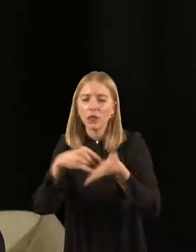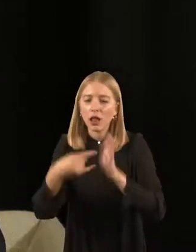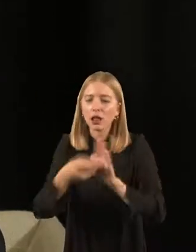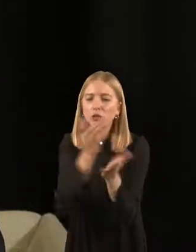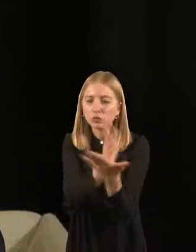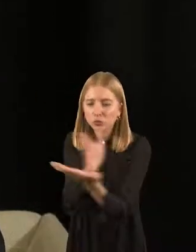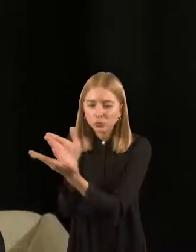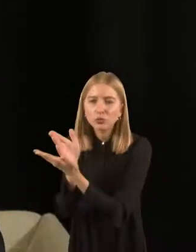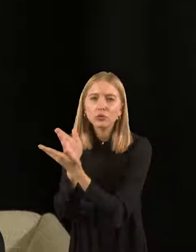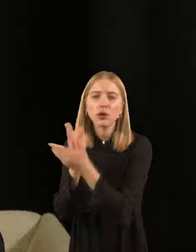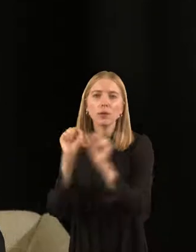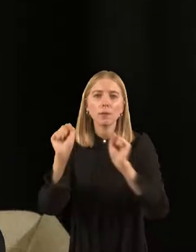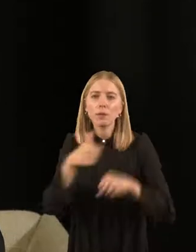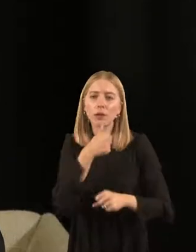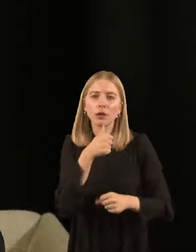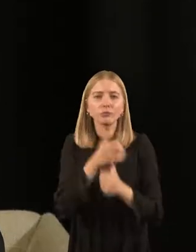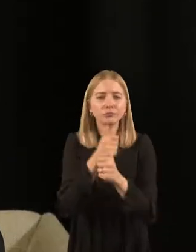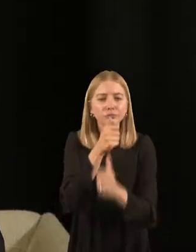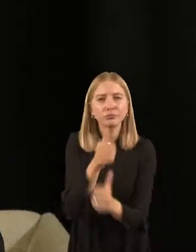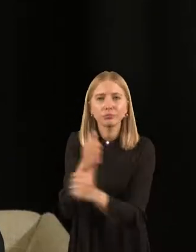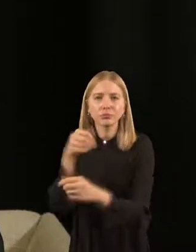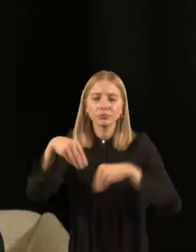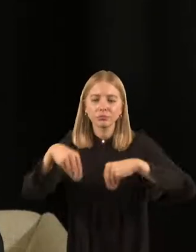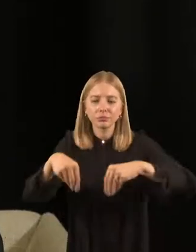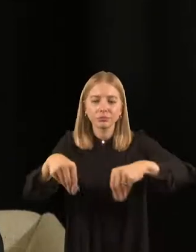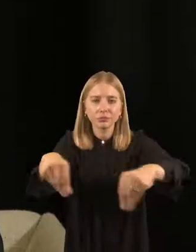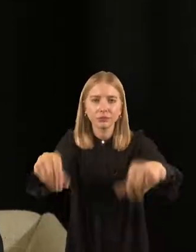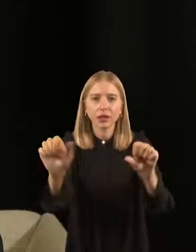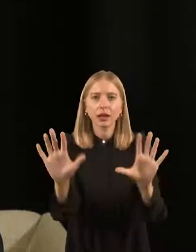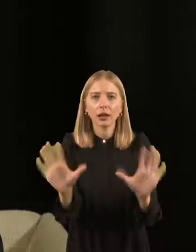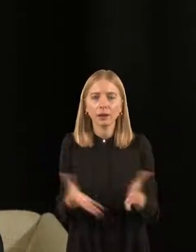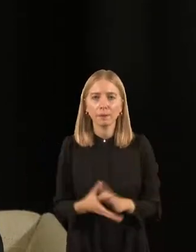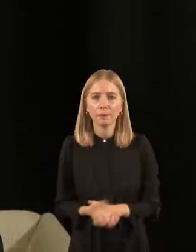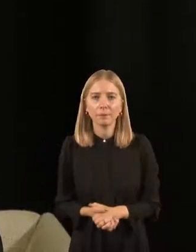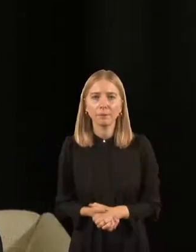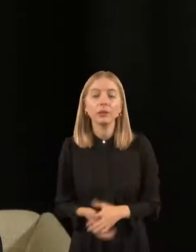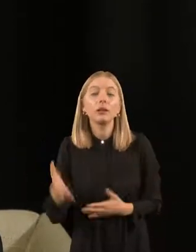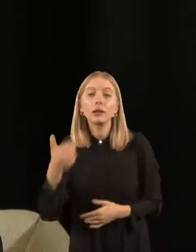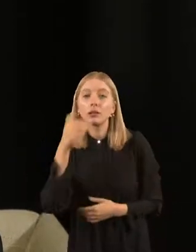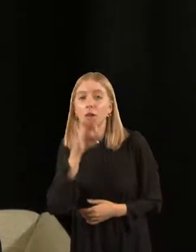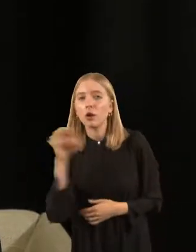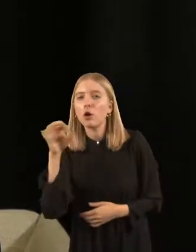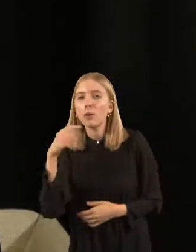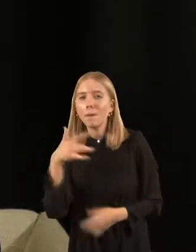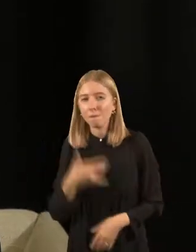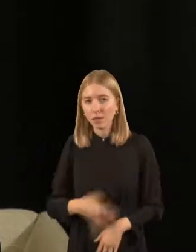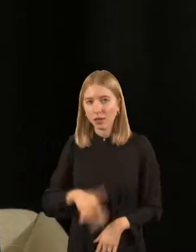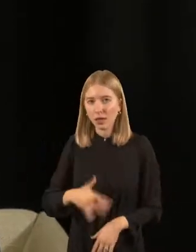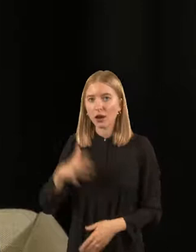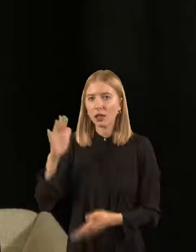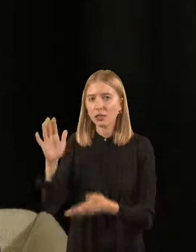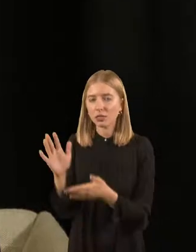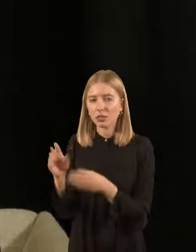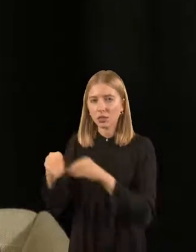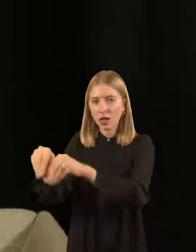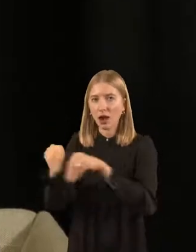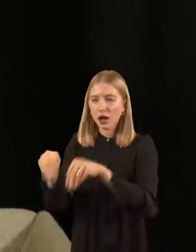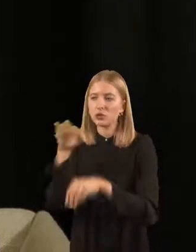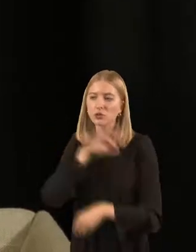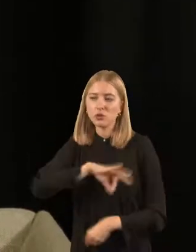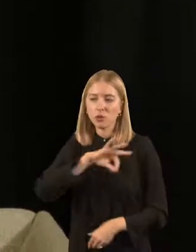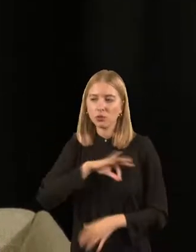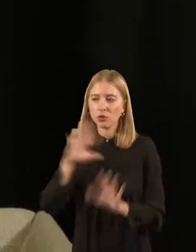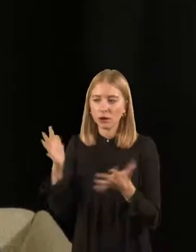manure, the intensity of the use of manure, and there was a paradox. When we